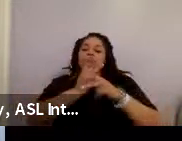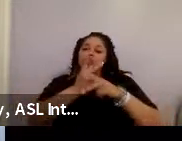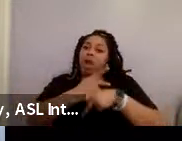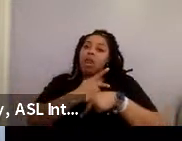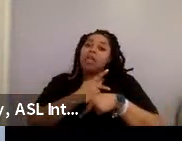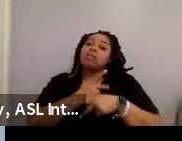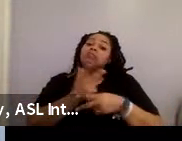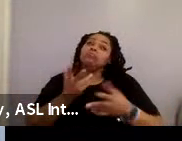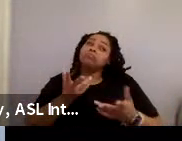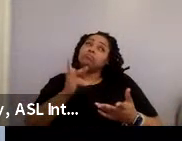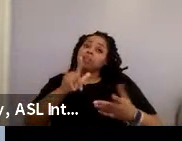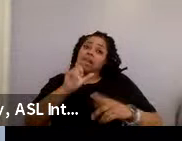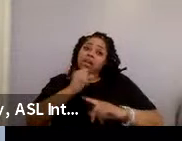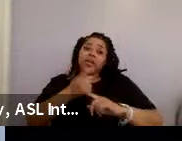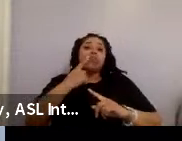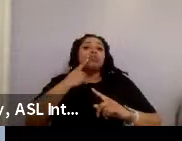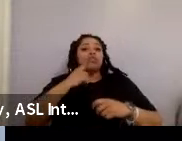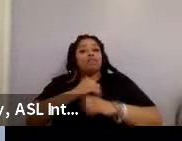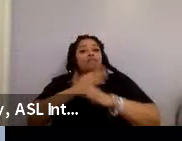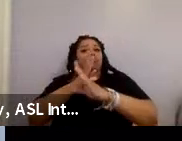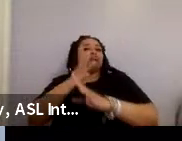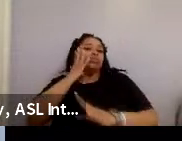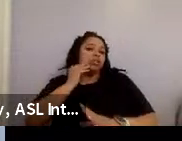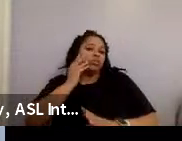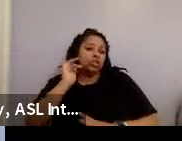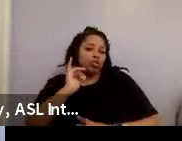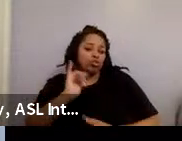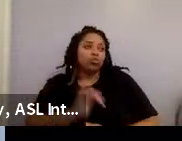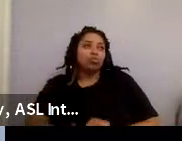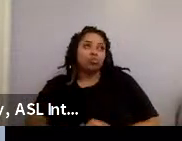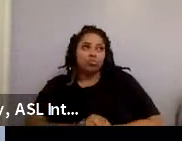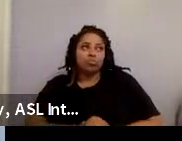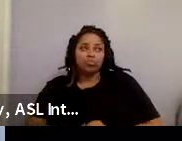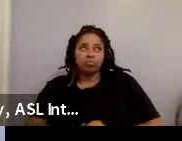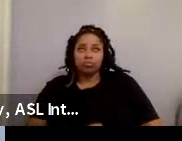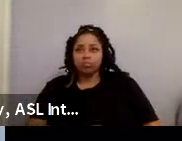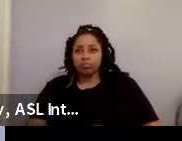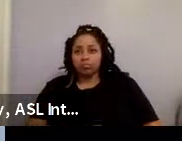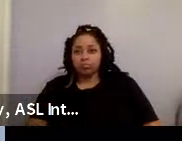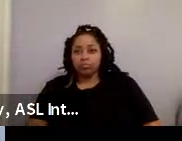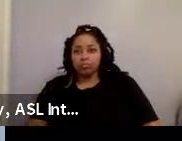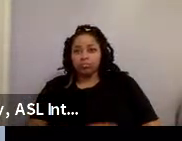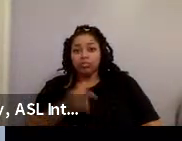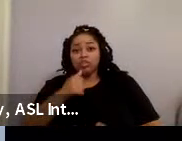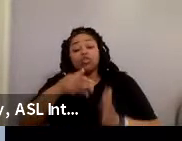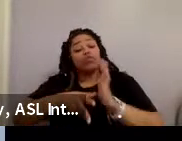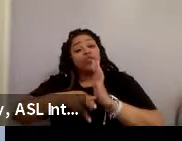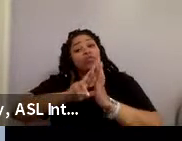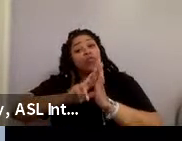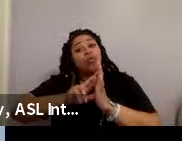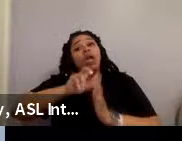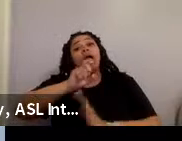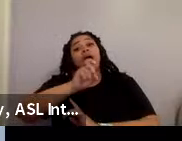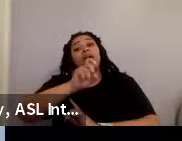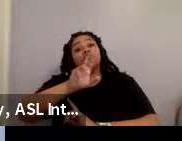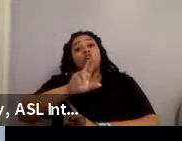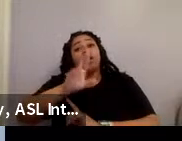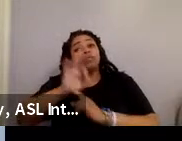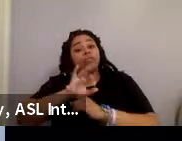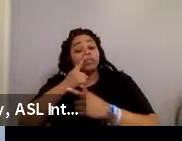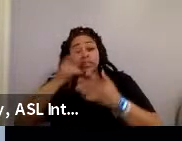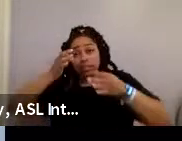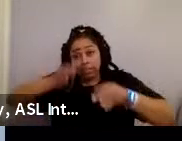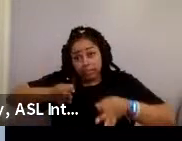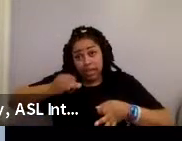in this case, on the virtual experience. So review the XR features to